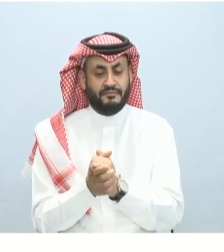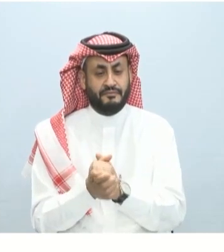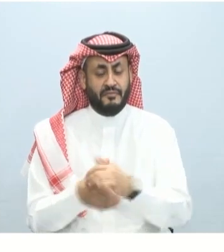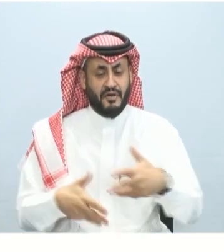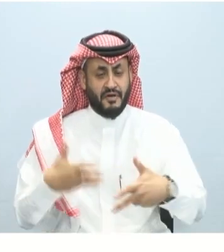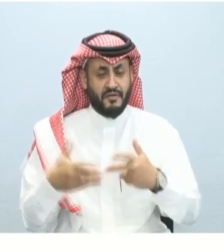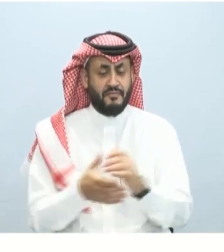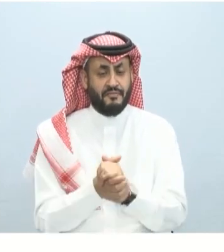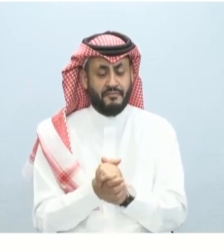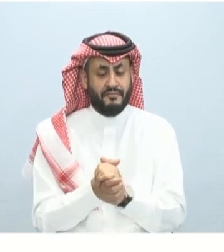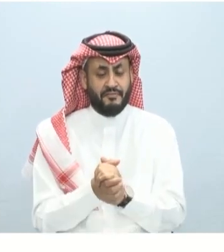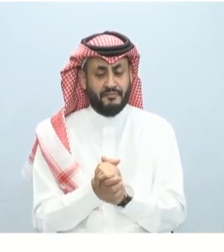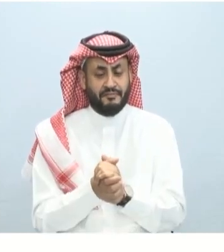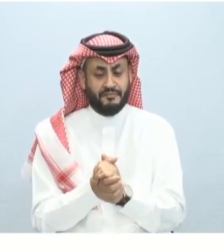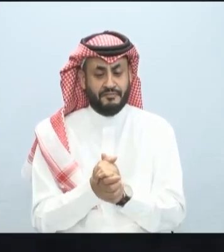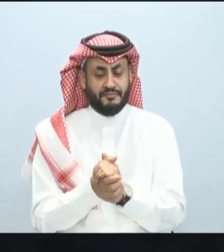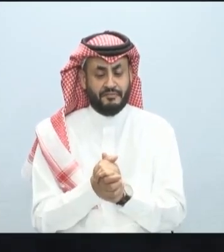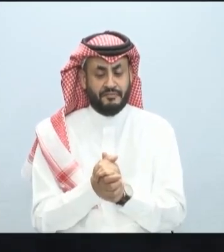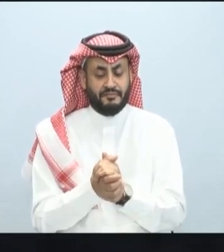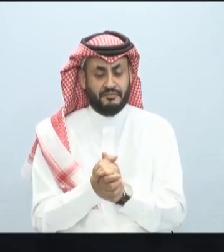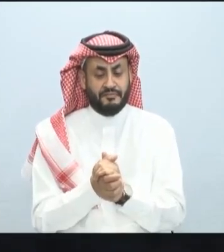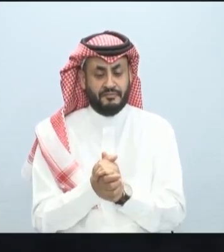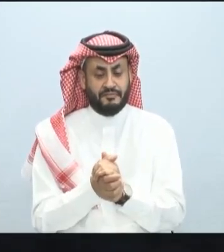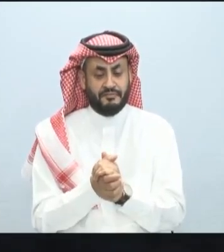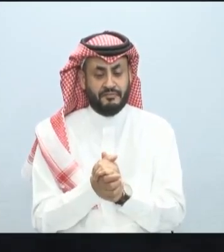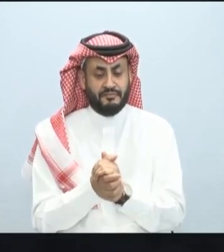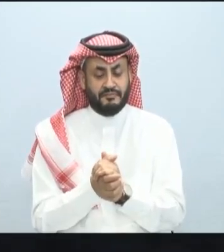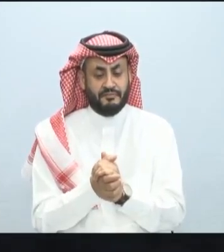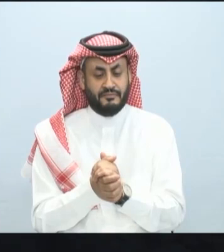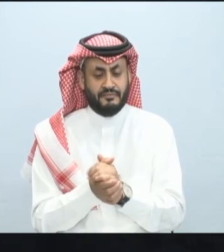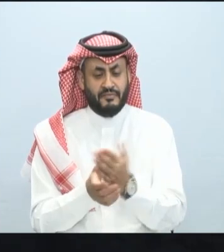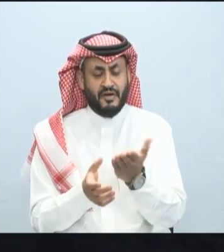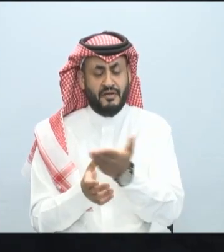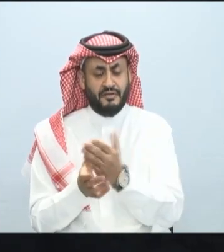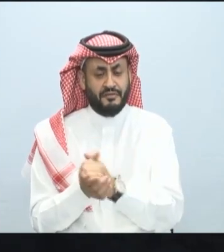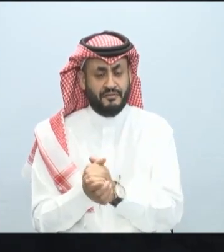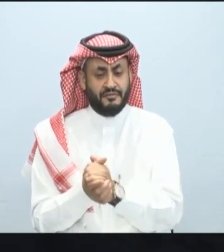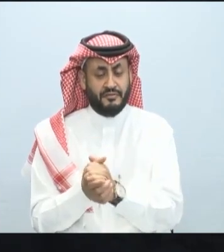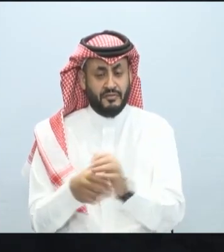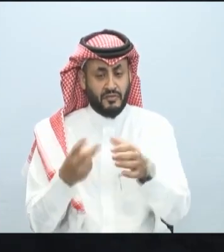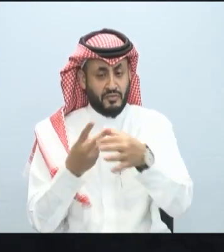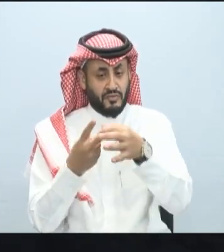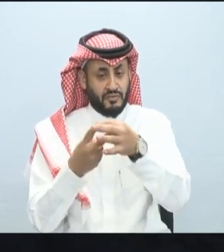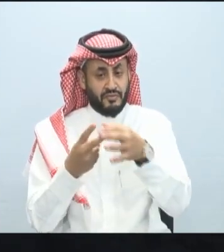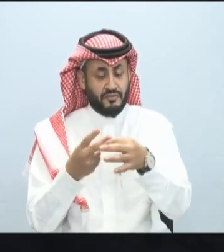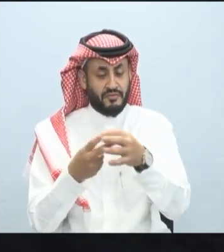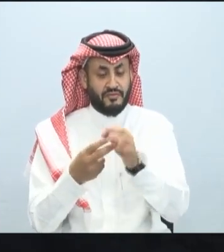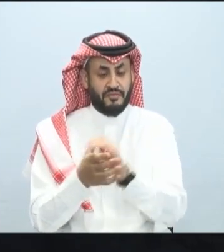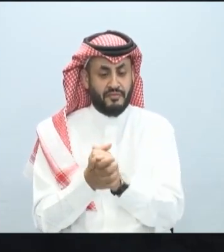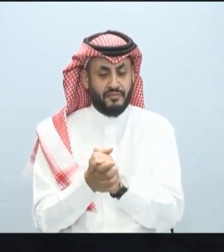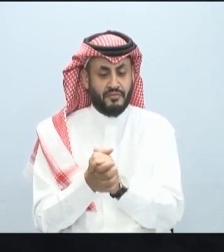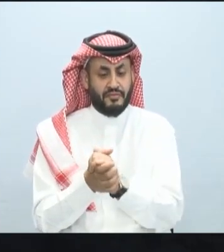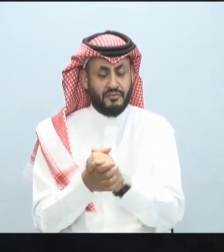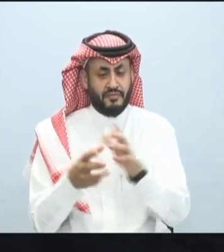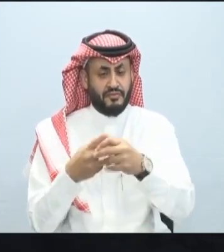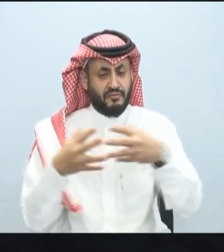Dramedy. Now, if you can just focus here, we have here dramedy is actually two types of, or two genres